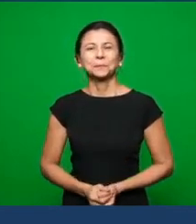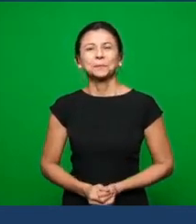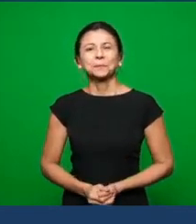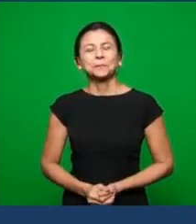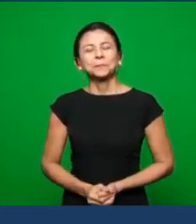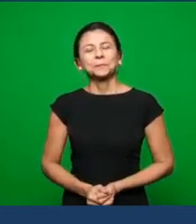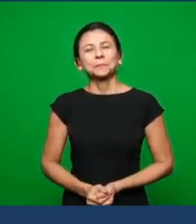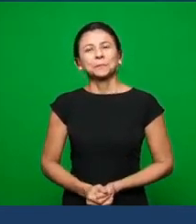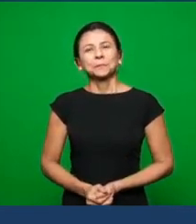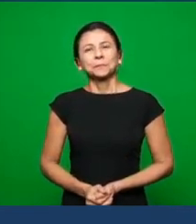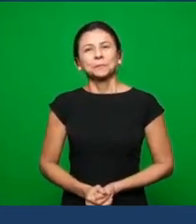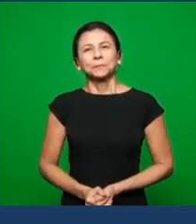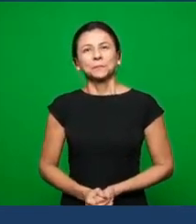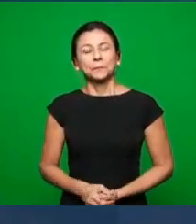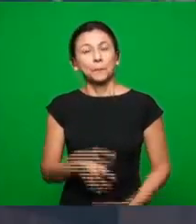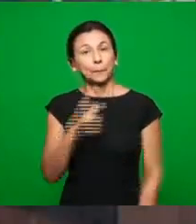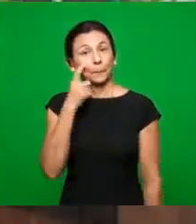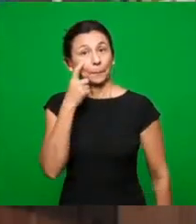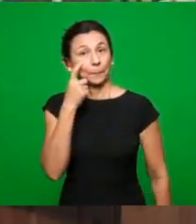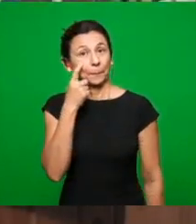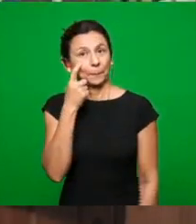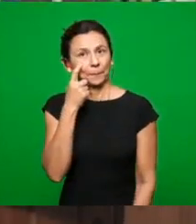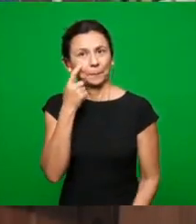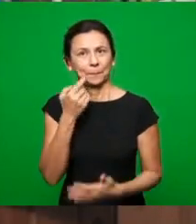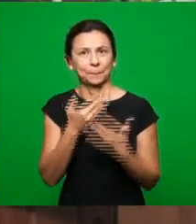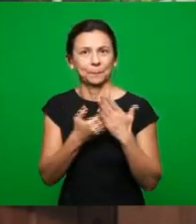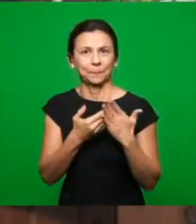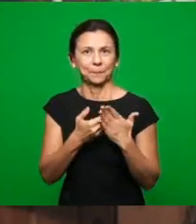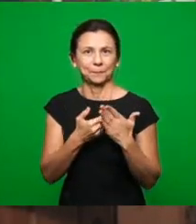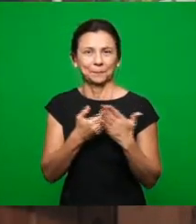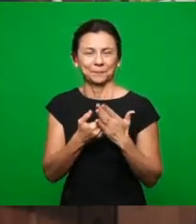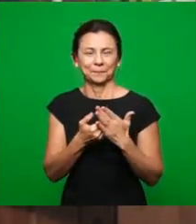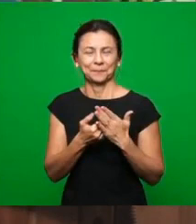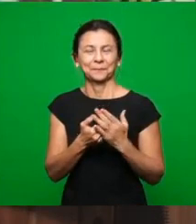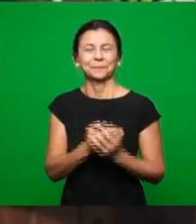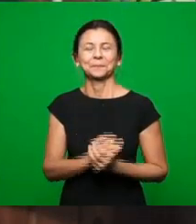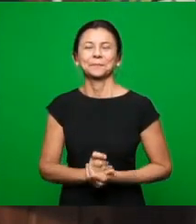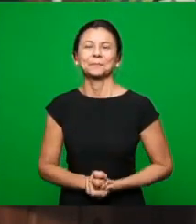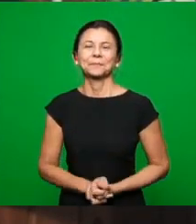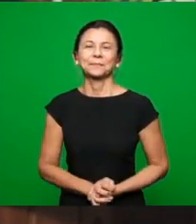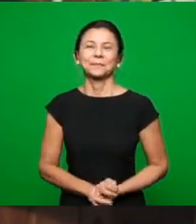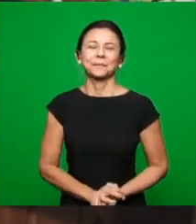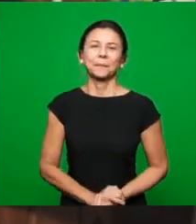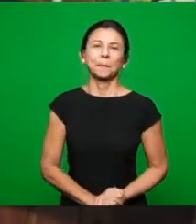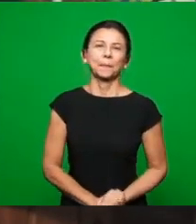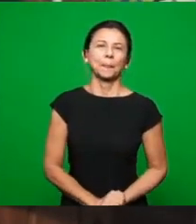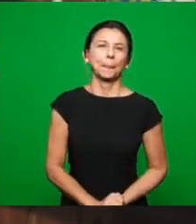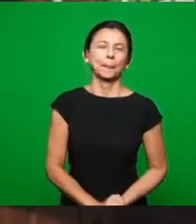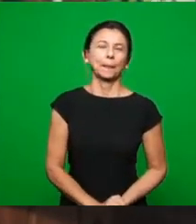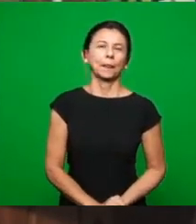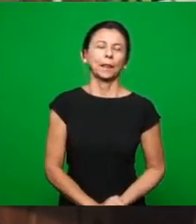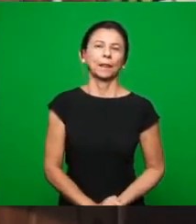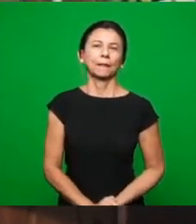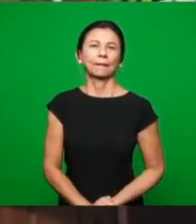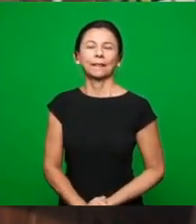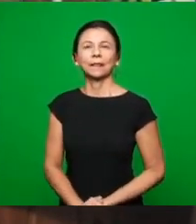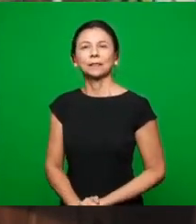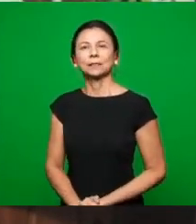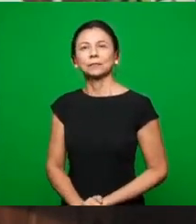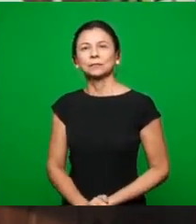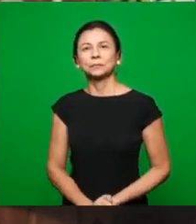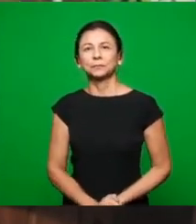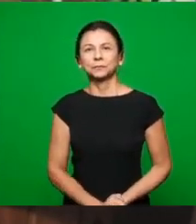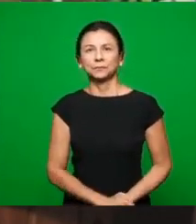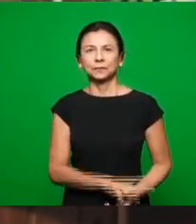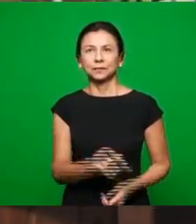brethren, pay attention to the teaching of this wonderful message today. So,